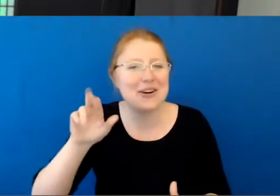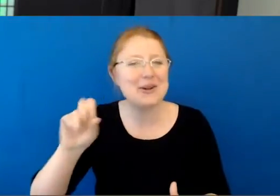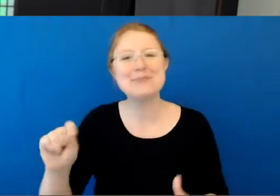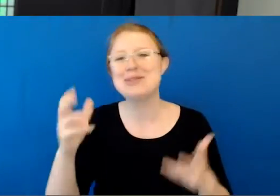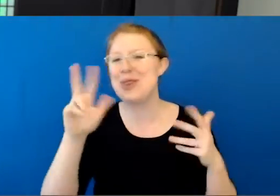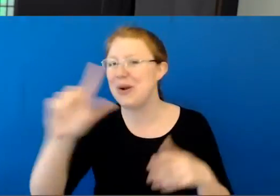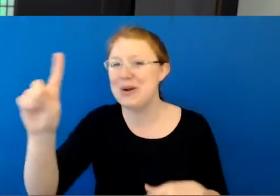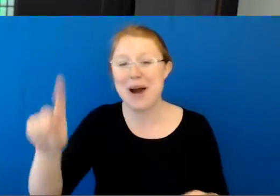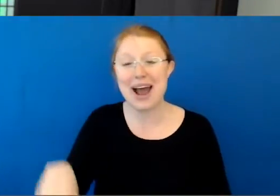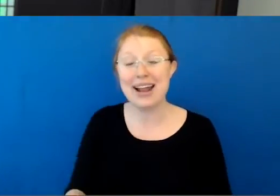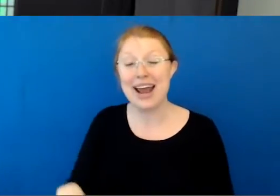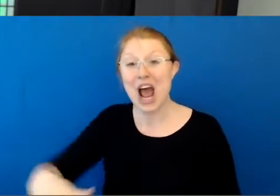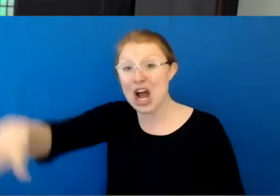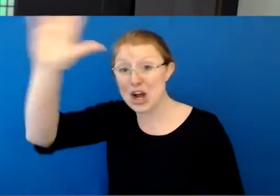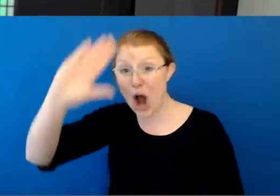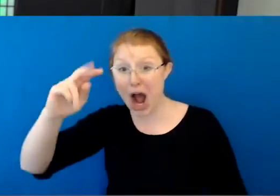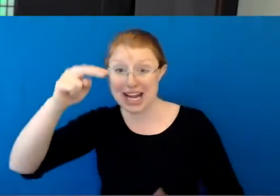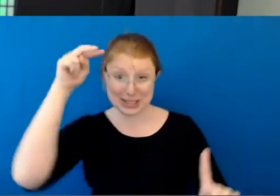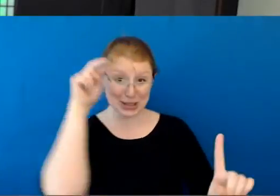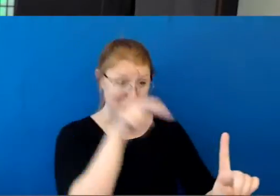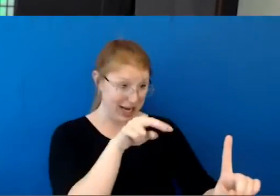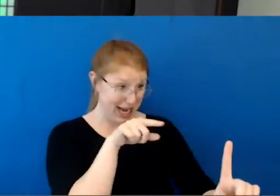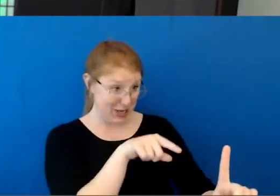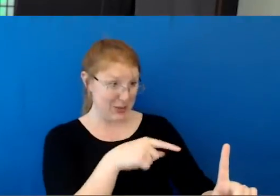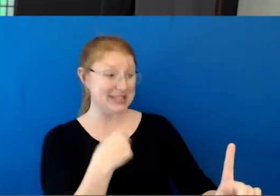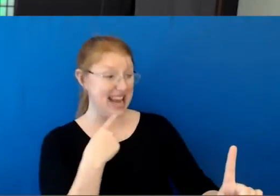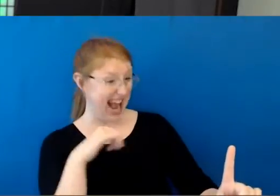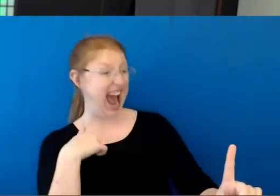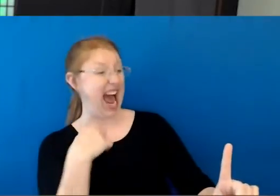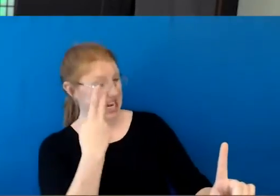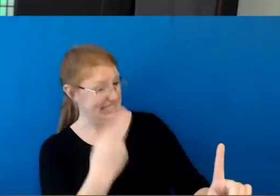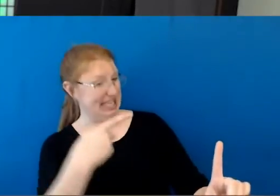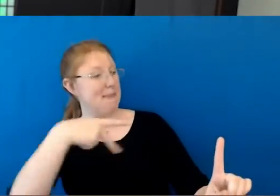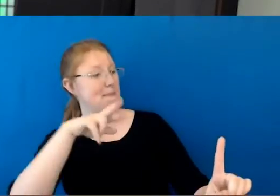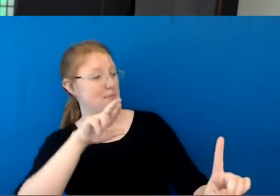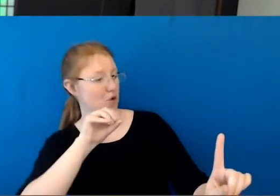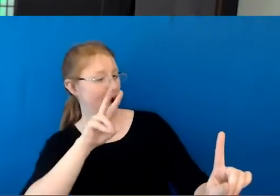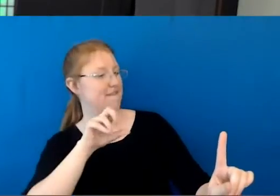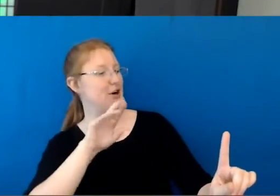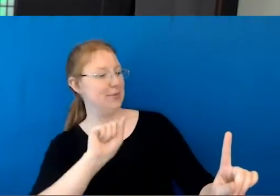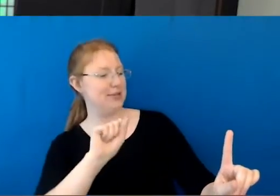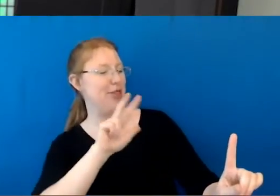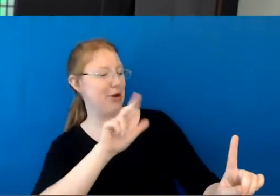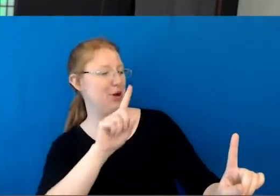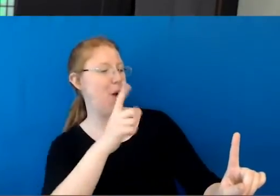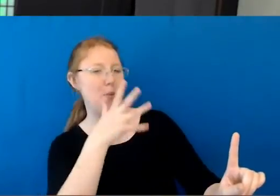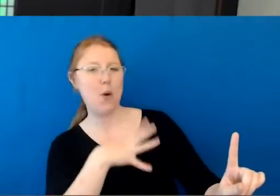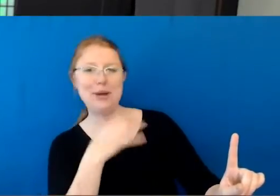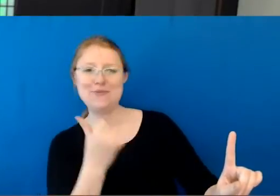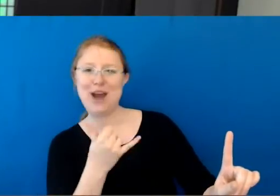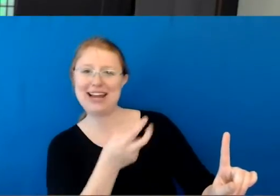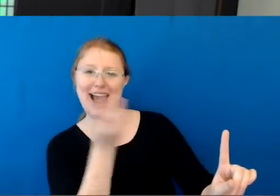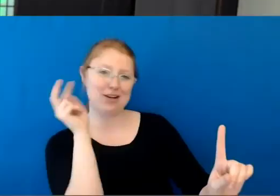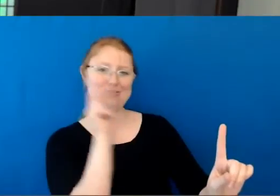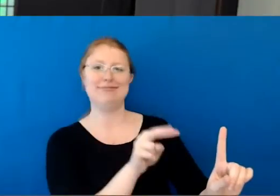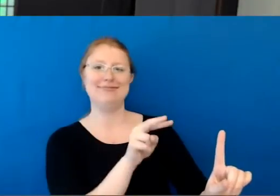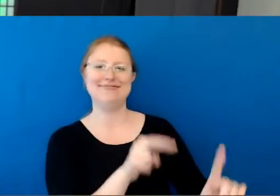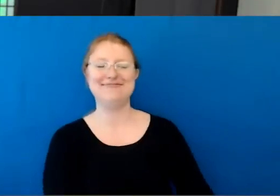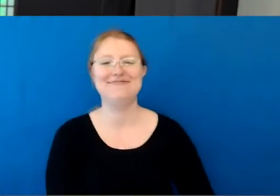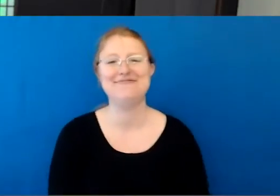Proverbs 31, you think, I could never measure up to that. You do measure up to that, because that's not you comparing yourself to